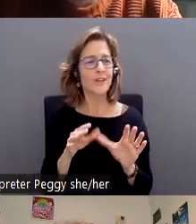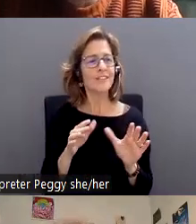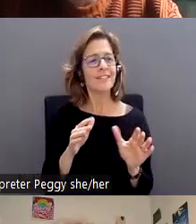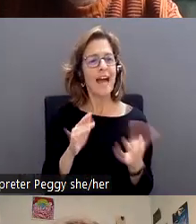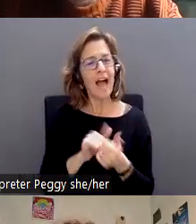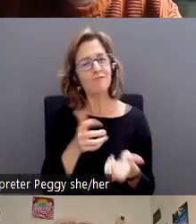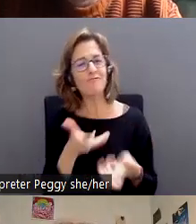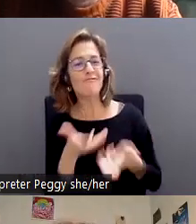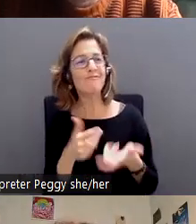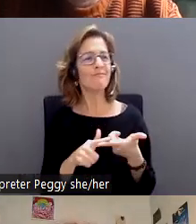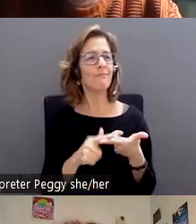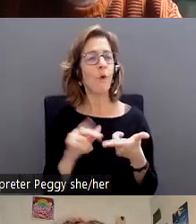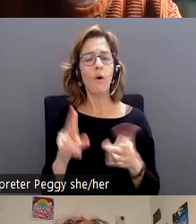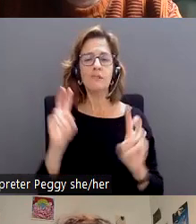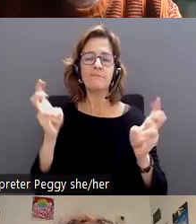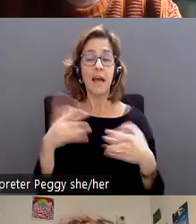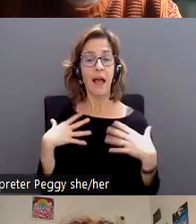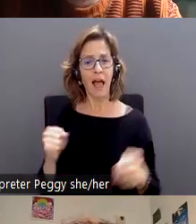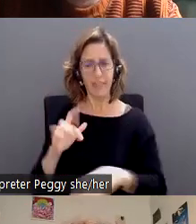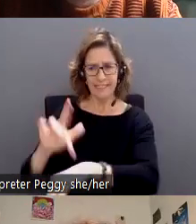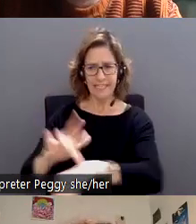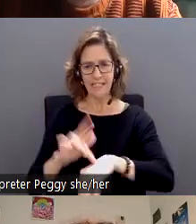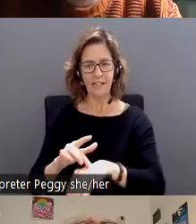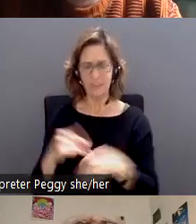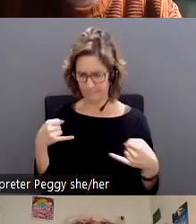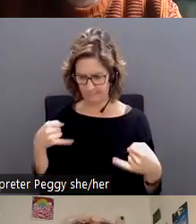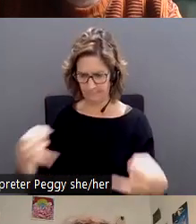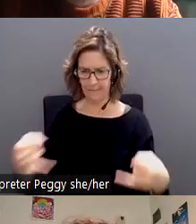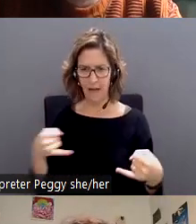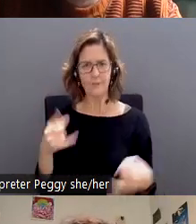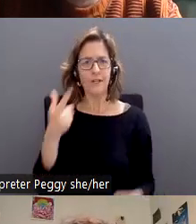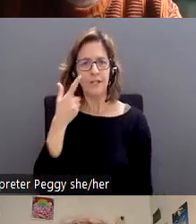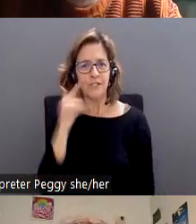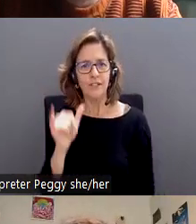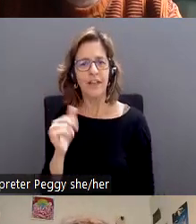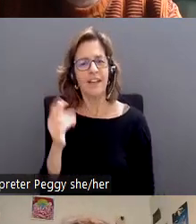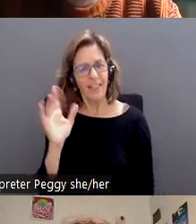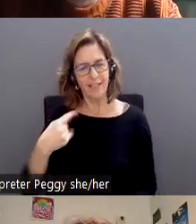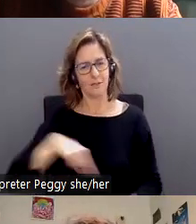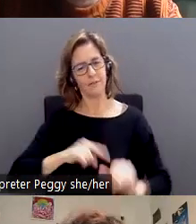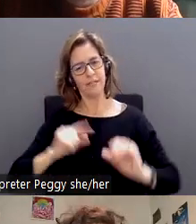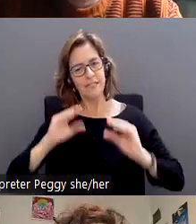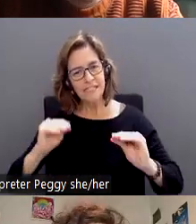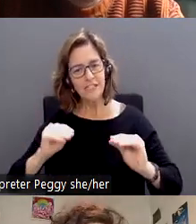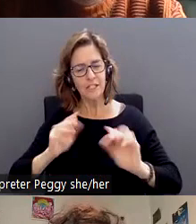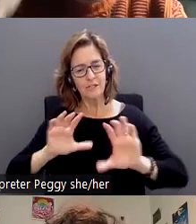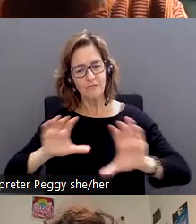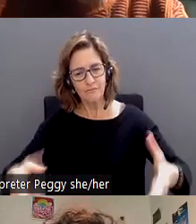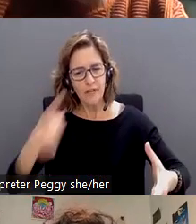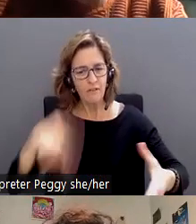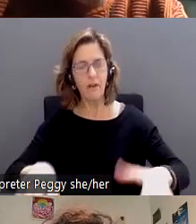like, what we can accept, and what boundaries we are allowed to put up. And I think that can be a